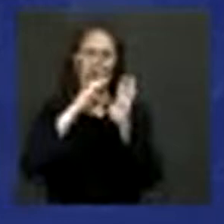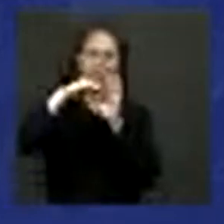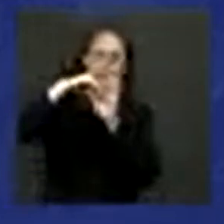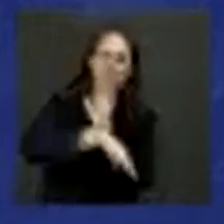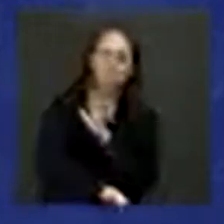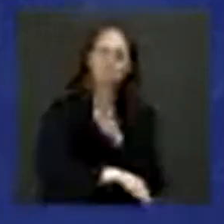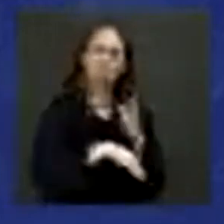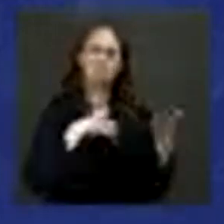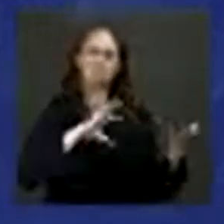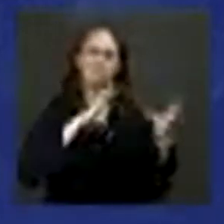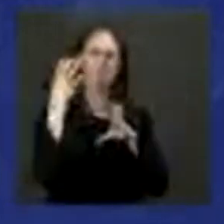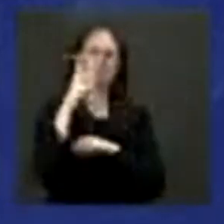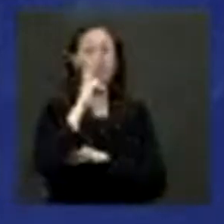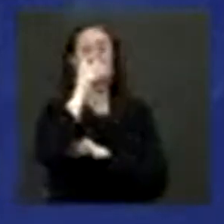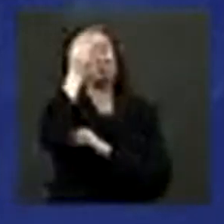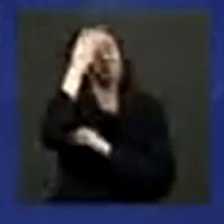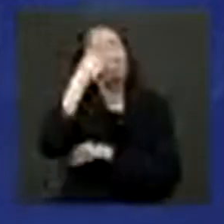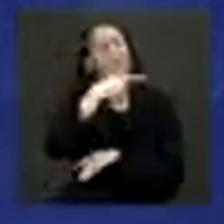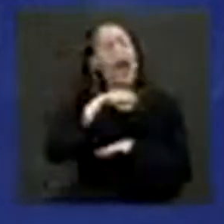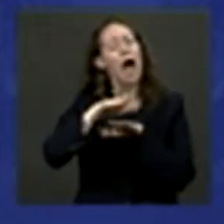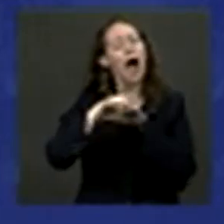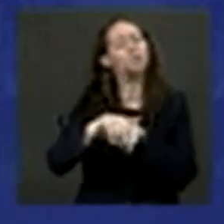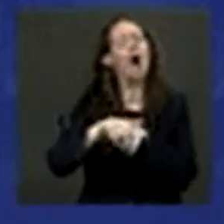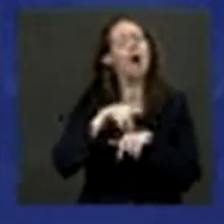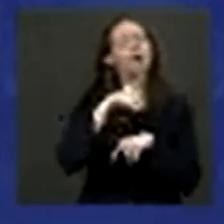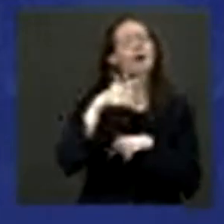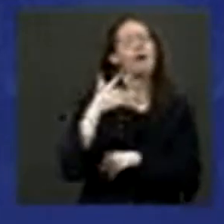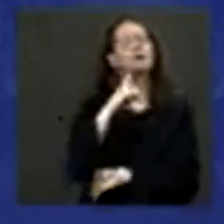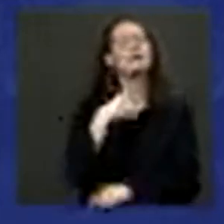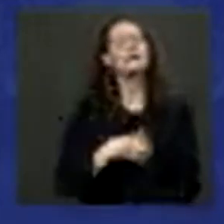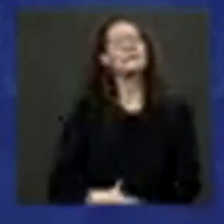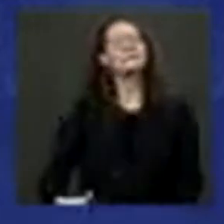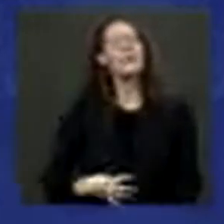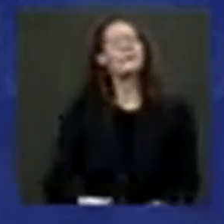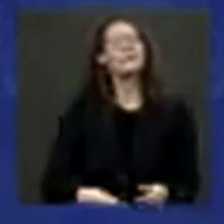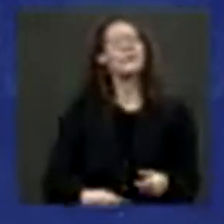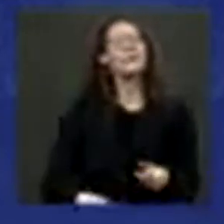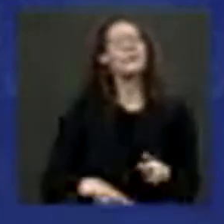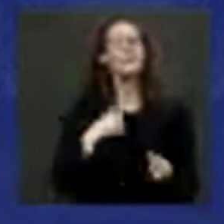hypocritical, dangerous, and disgraceful. Their obstruction and